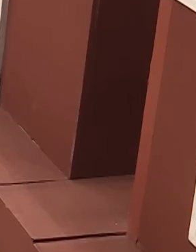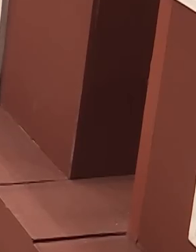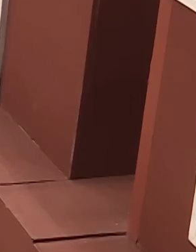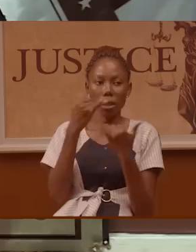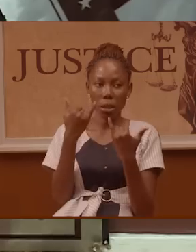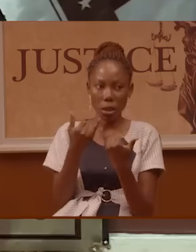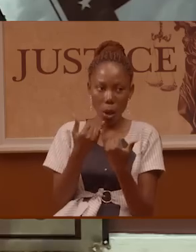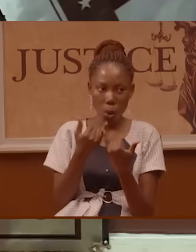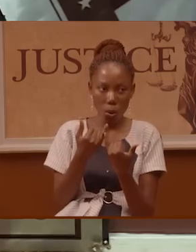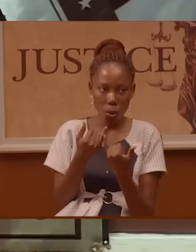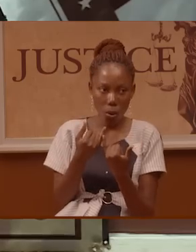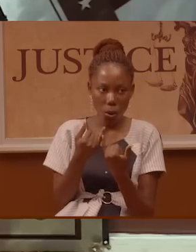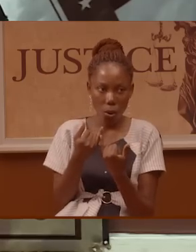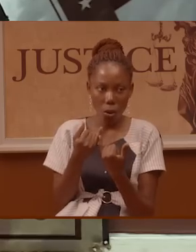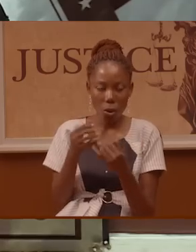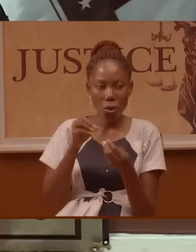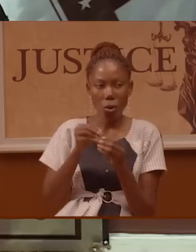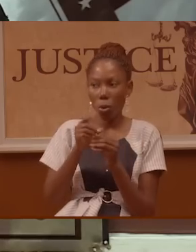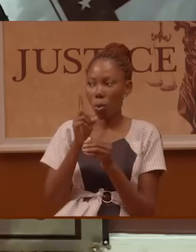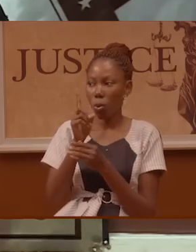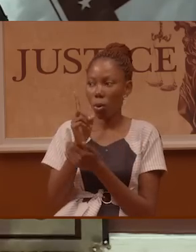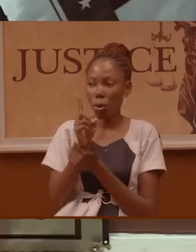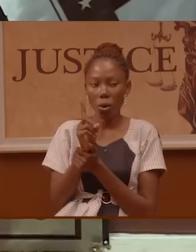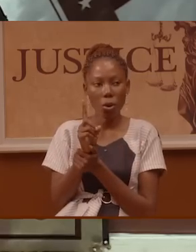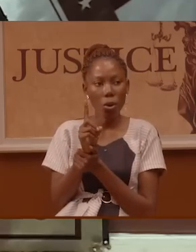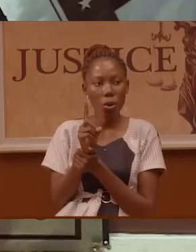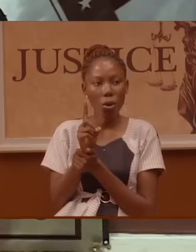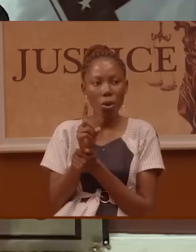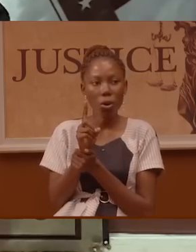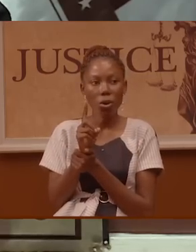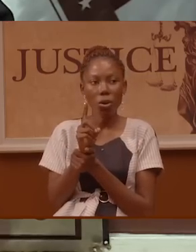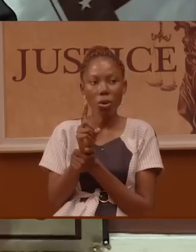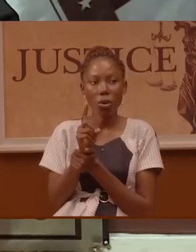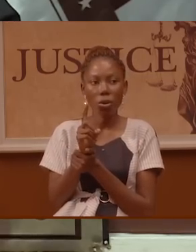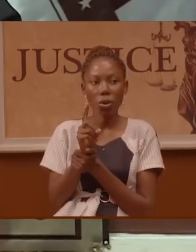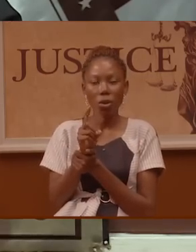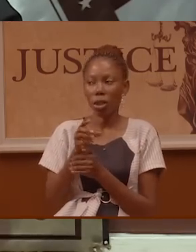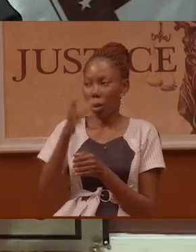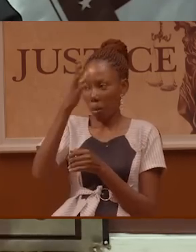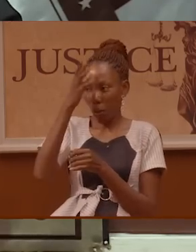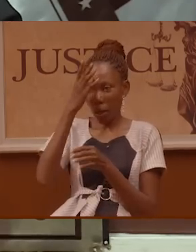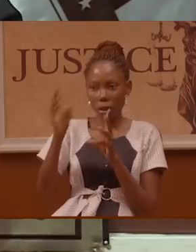this matter. Number one, you didn't leave any will.